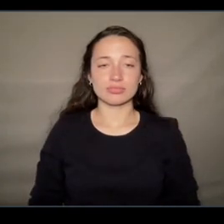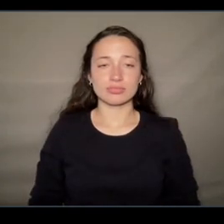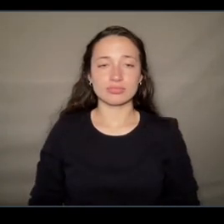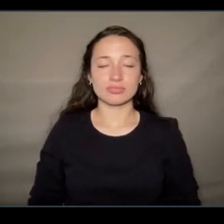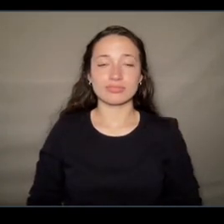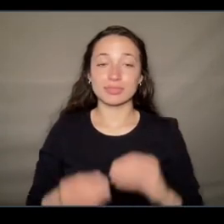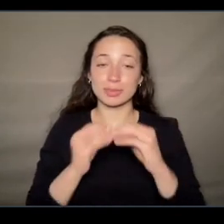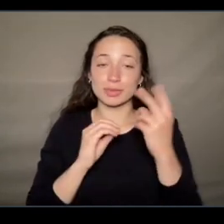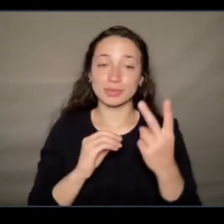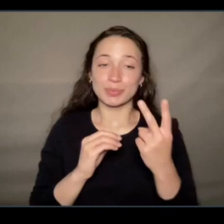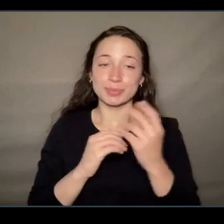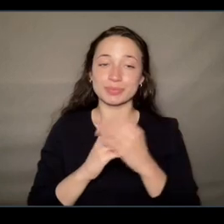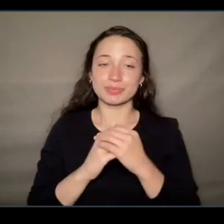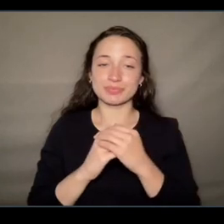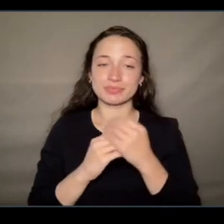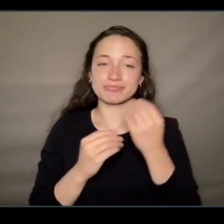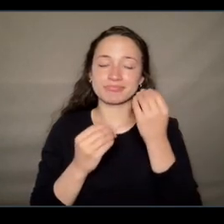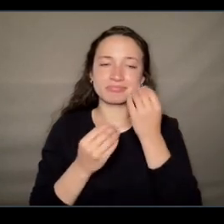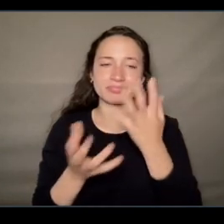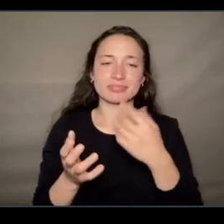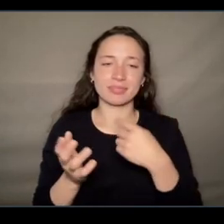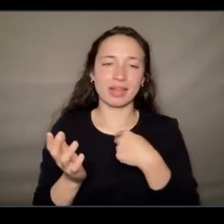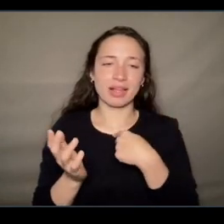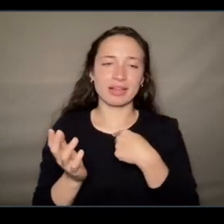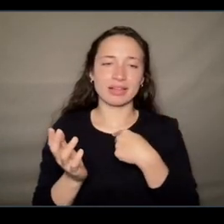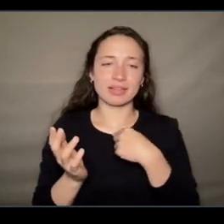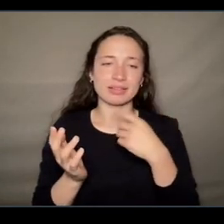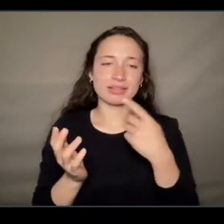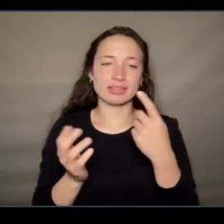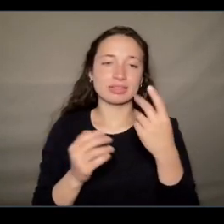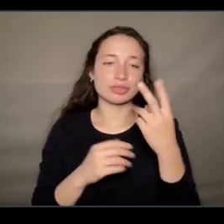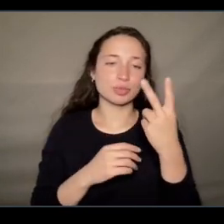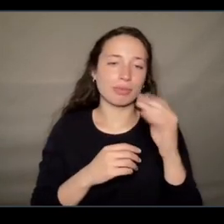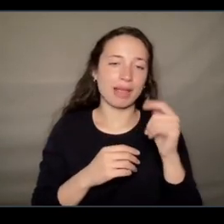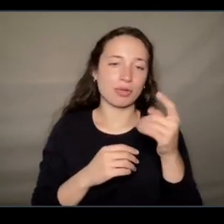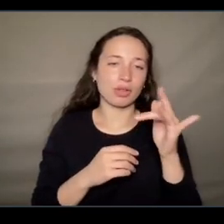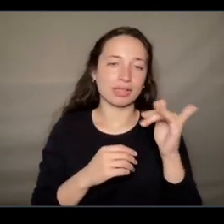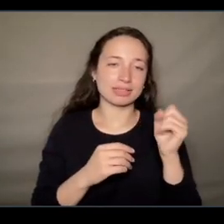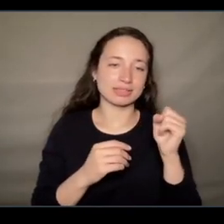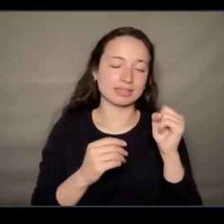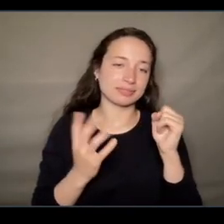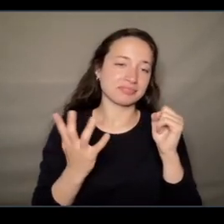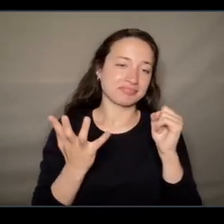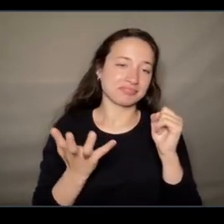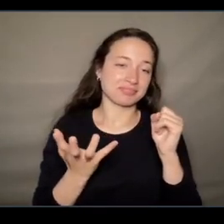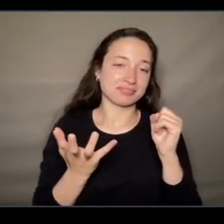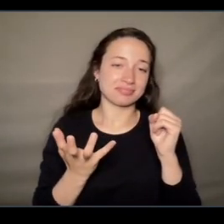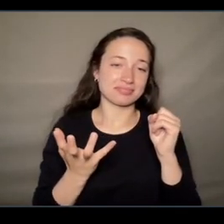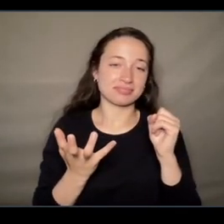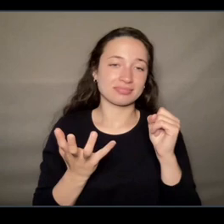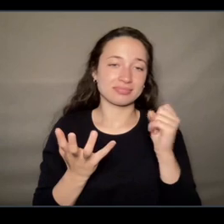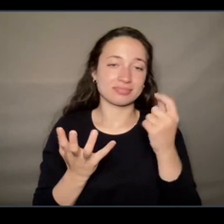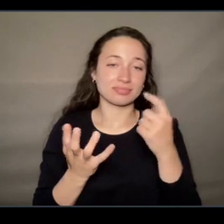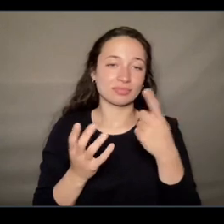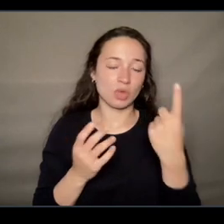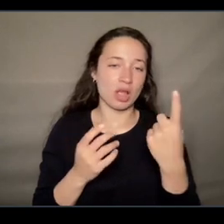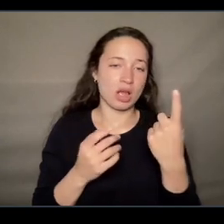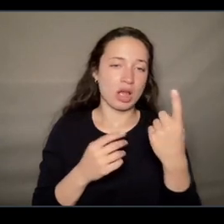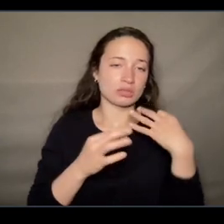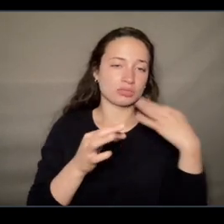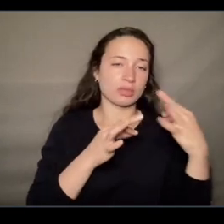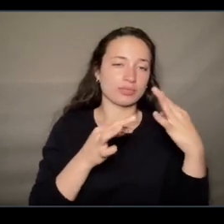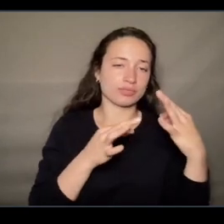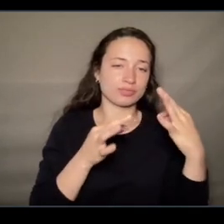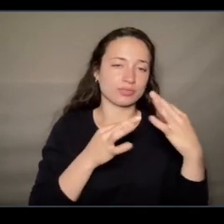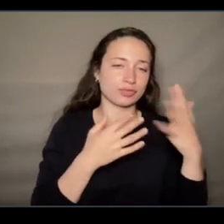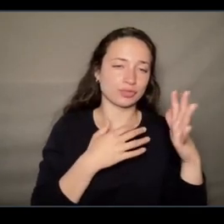And now in number two, I'll just tell you I conflated two magnolias. There was the one I described to